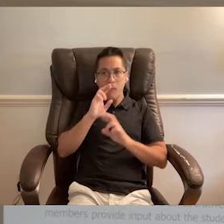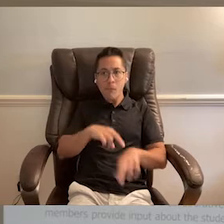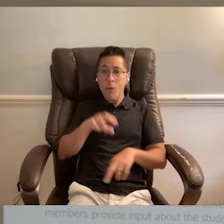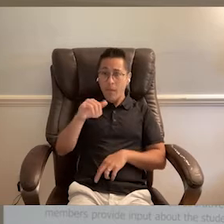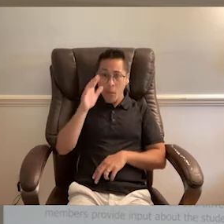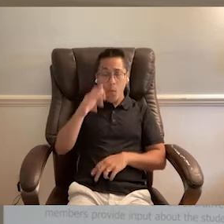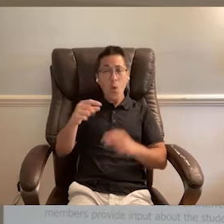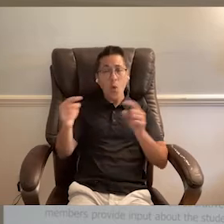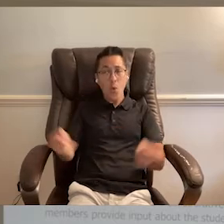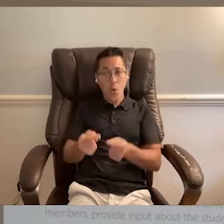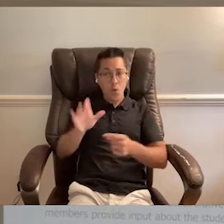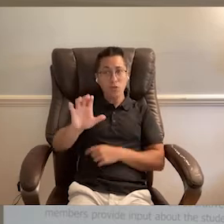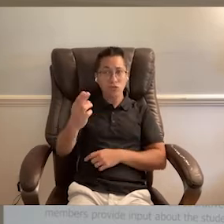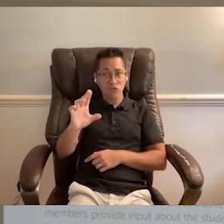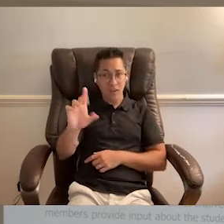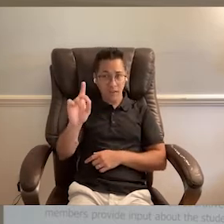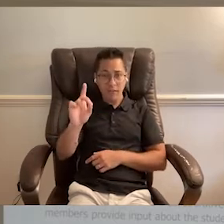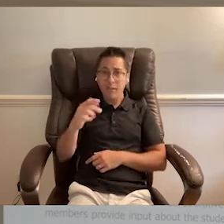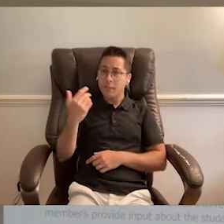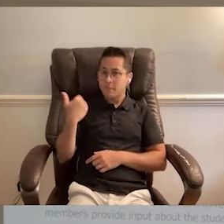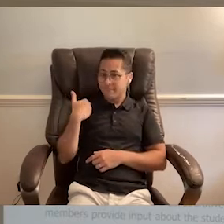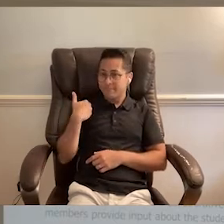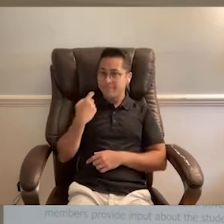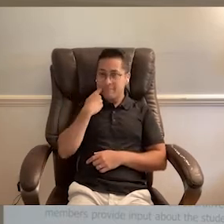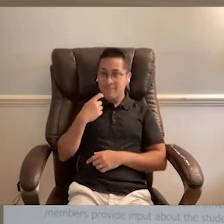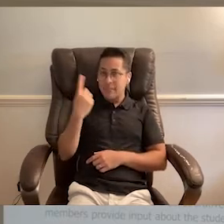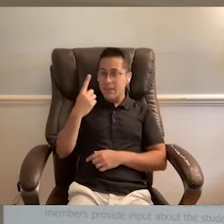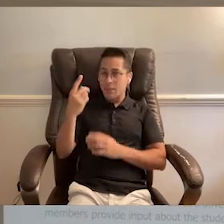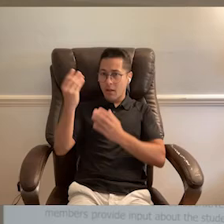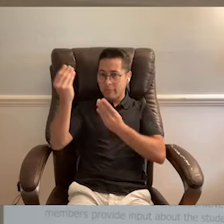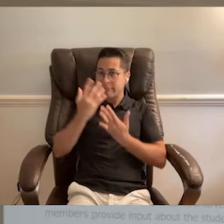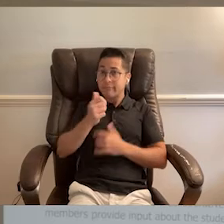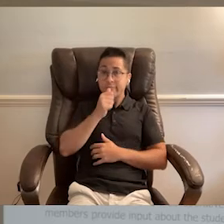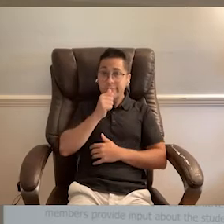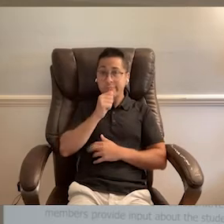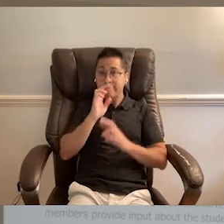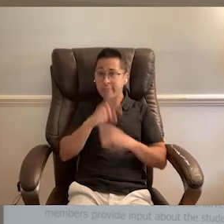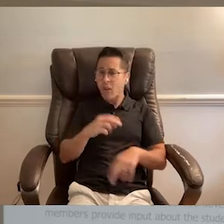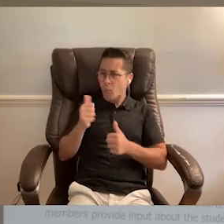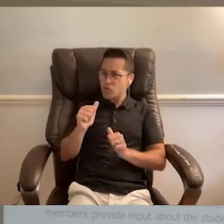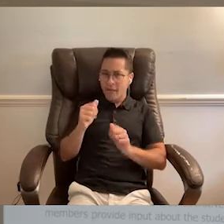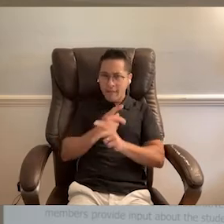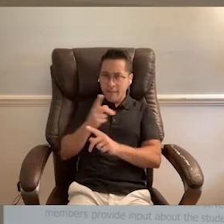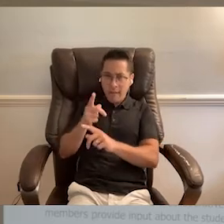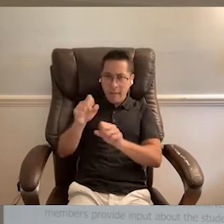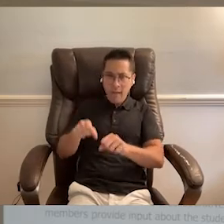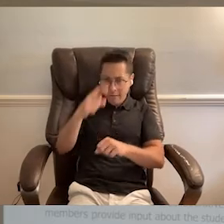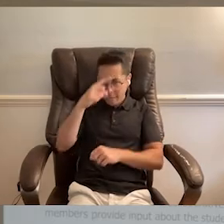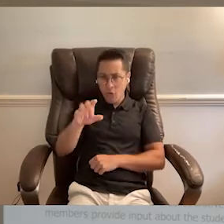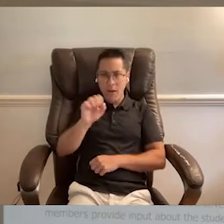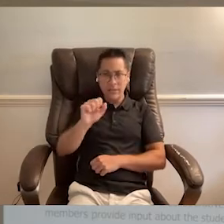I've recently had somebody give a private report, and we're trying to find them eligible for SLD, and the private report